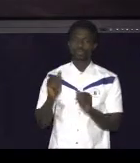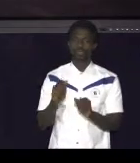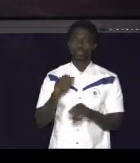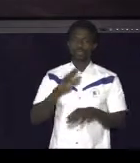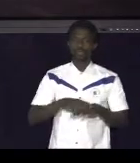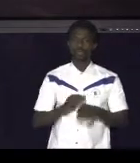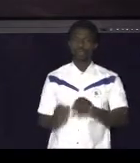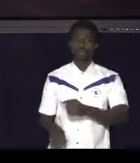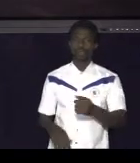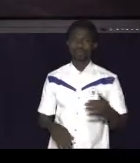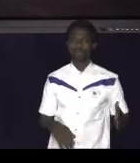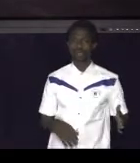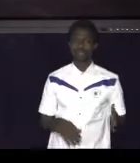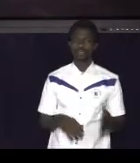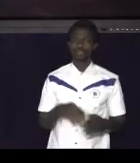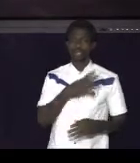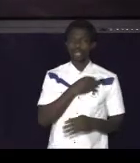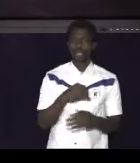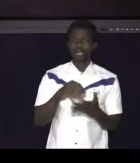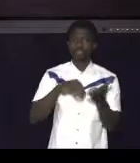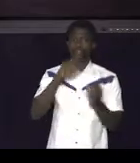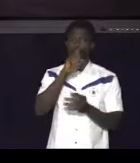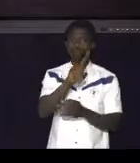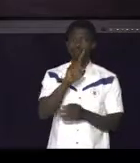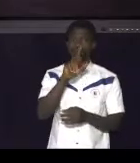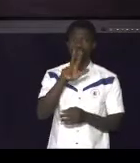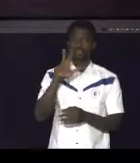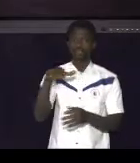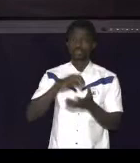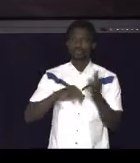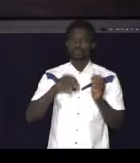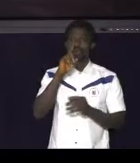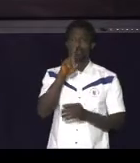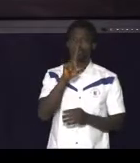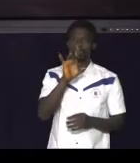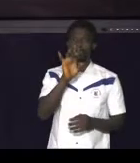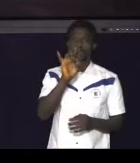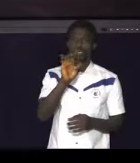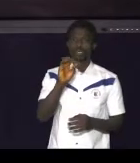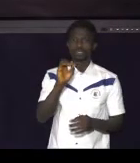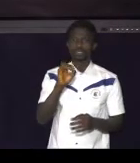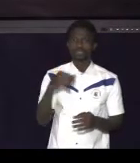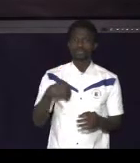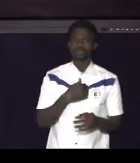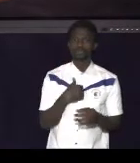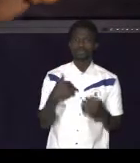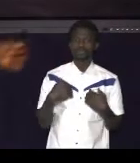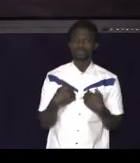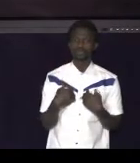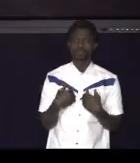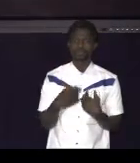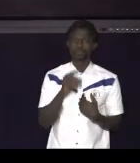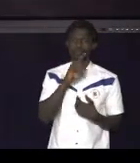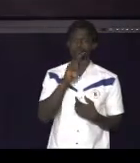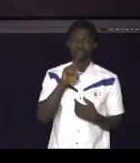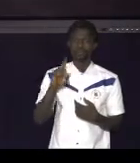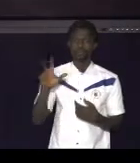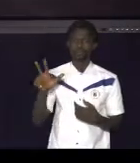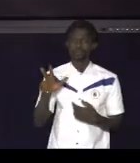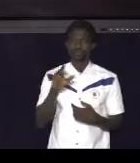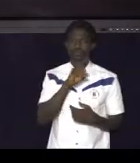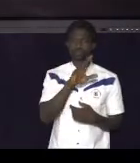we subtract 133 from 180, because we have plus 133 here, when it comes here, it becomes